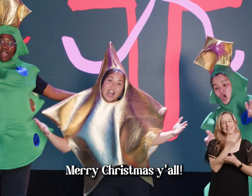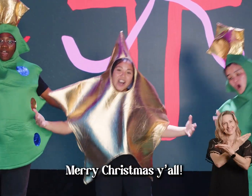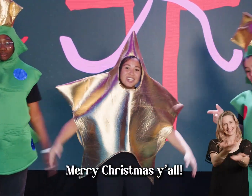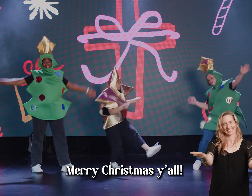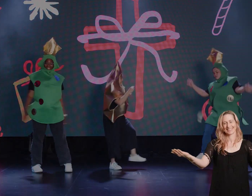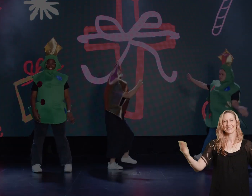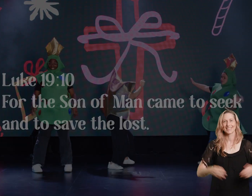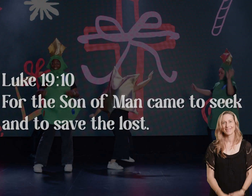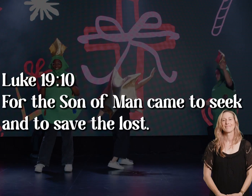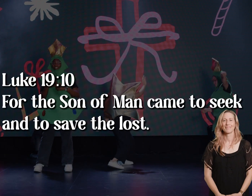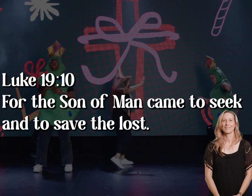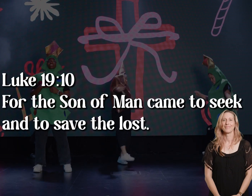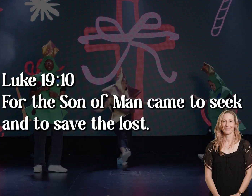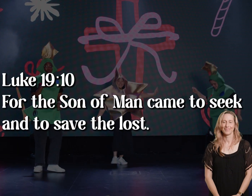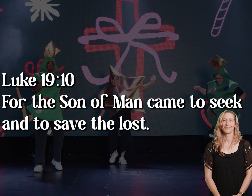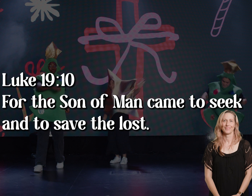Christmas, y'all.